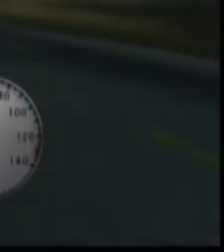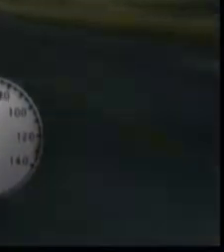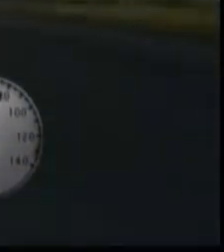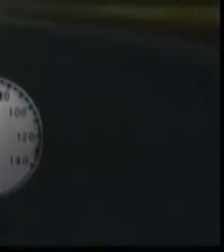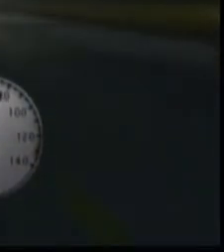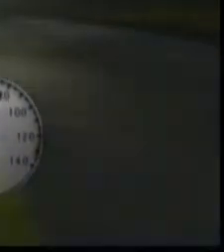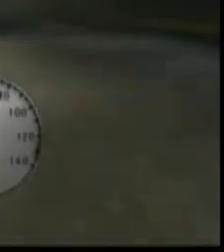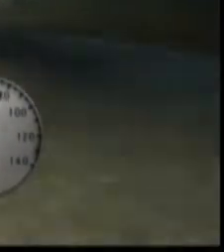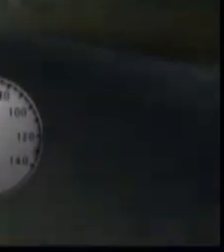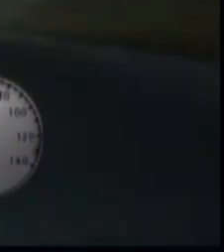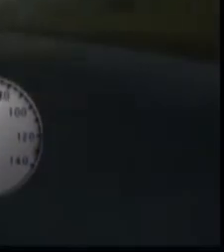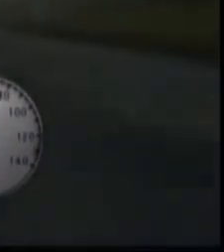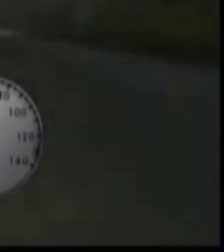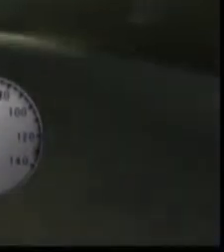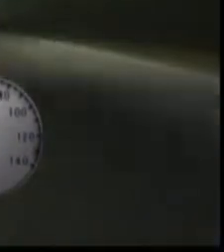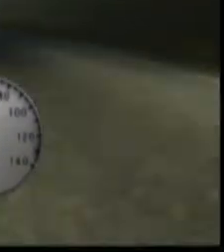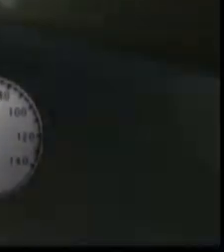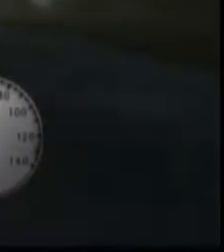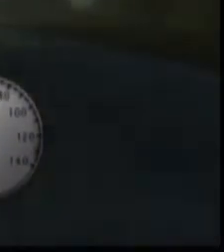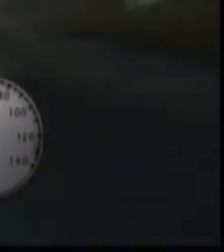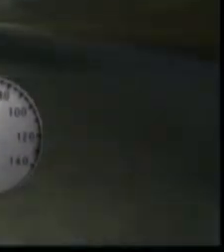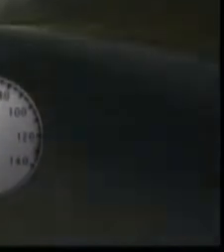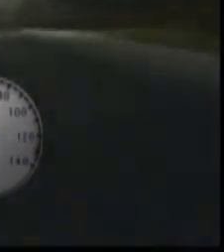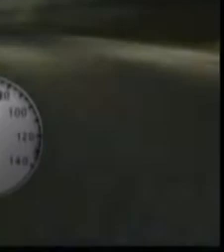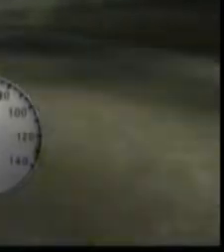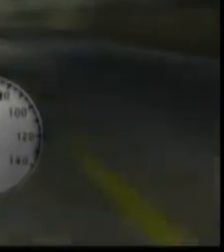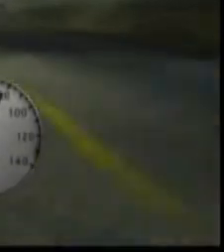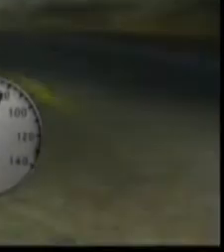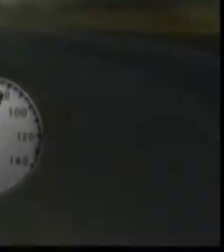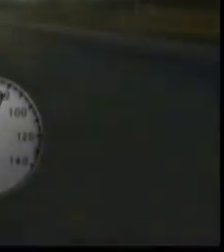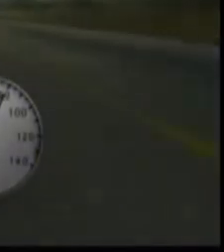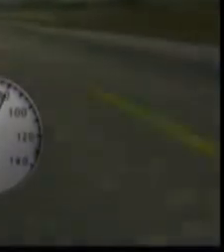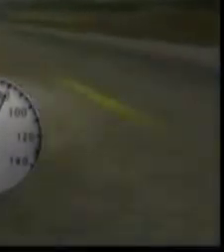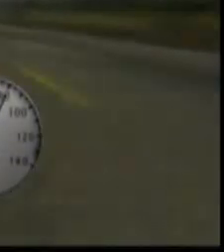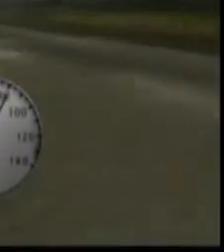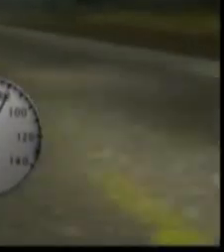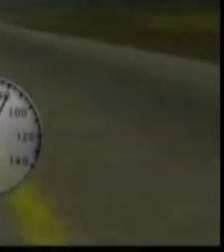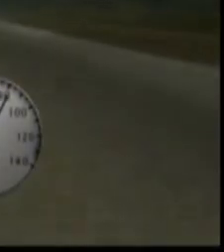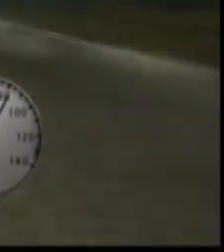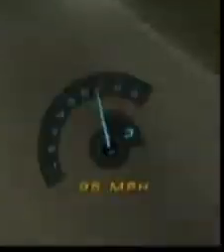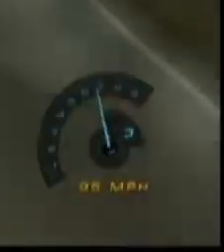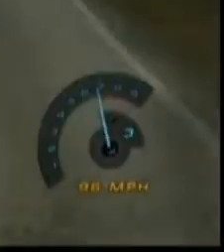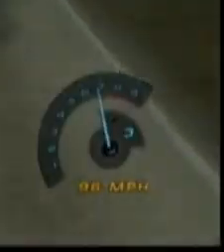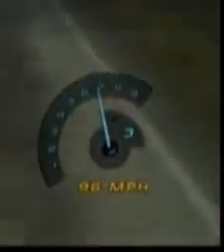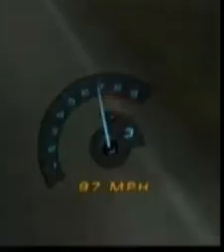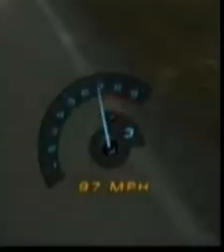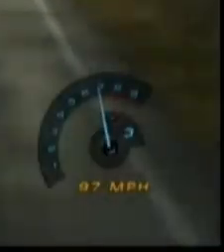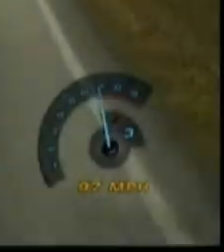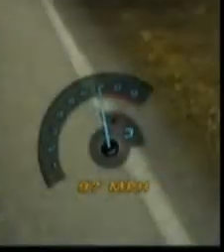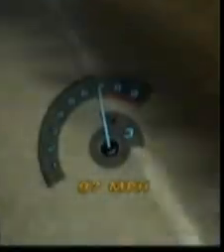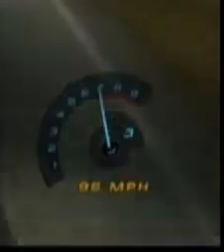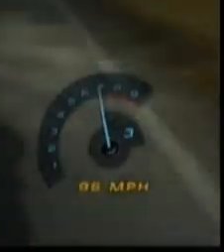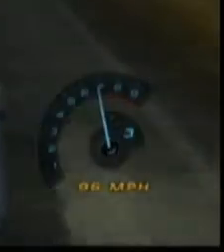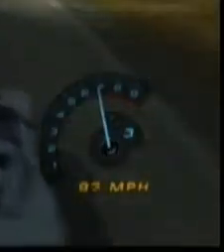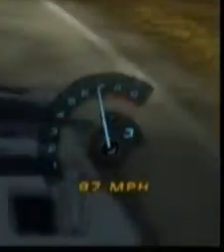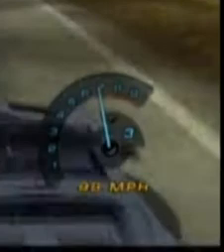lightweight sports car to know that this doesn't handle like the real thing. Heck, you don't even need to have got your licence to know that, but then this is a game, not